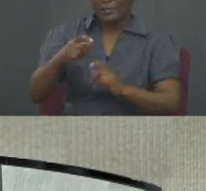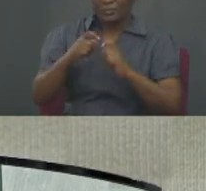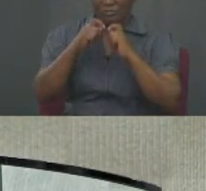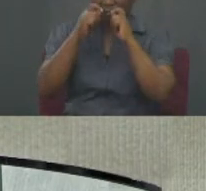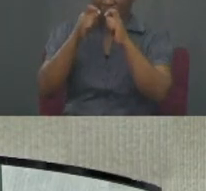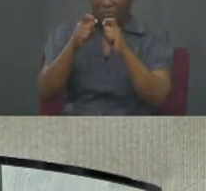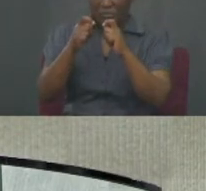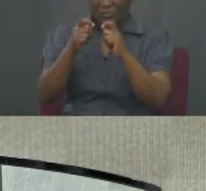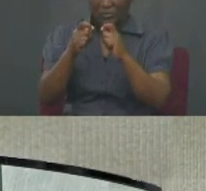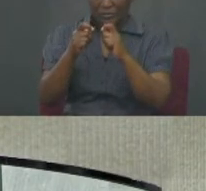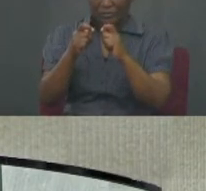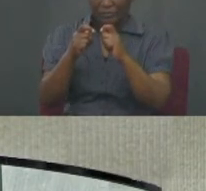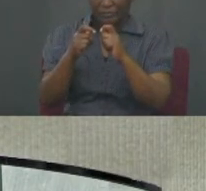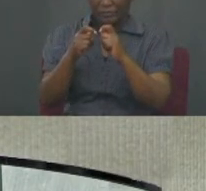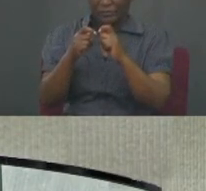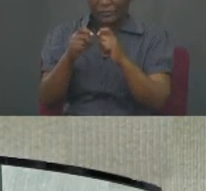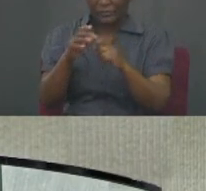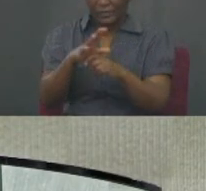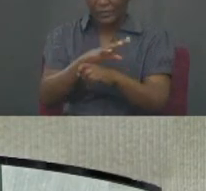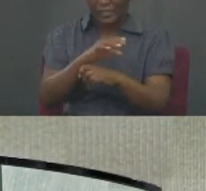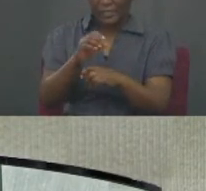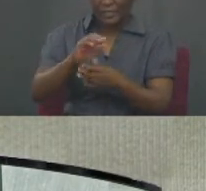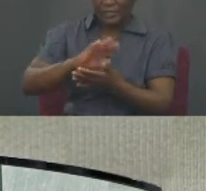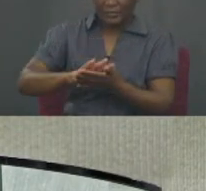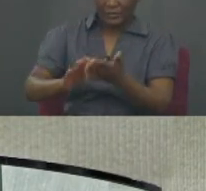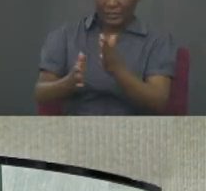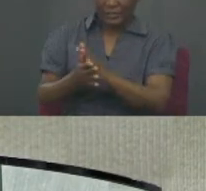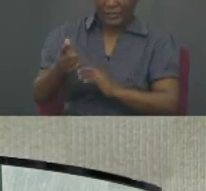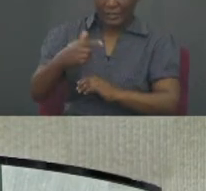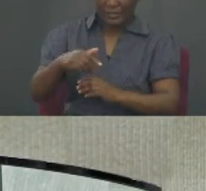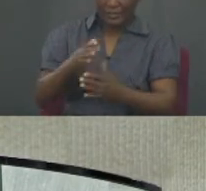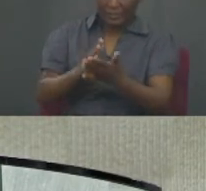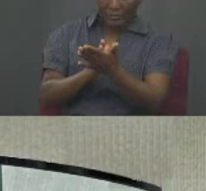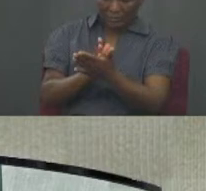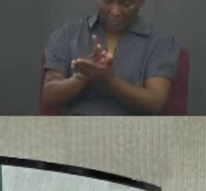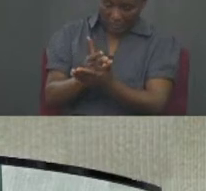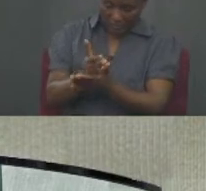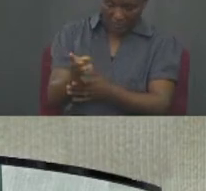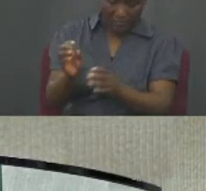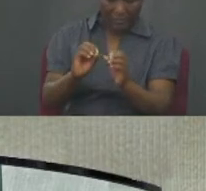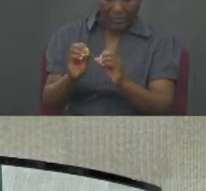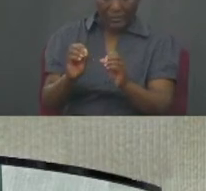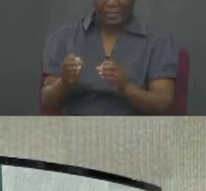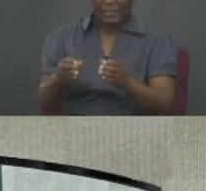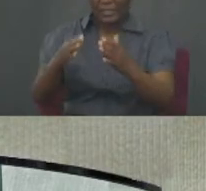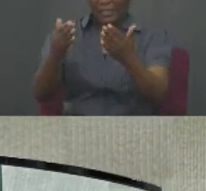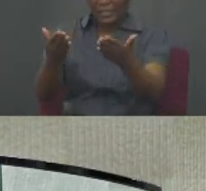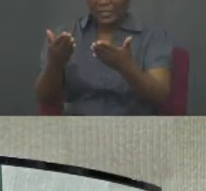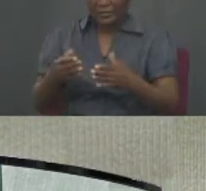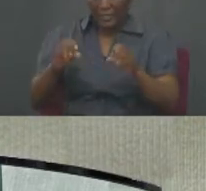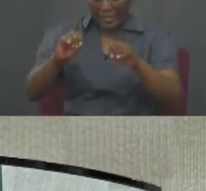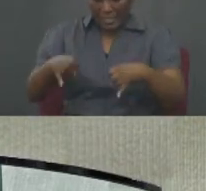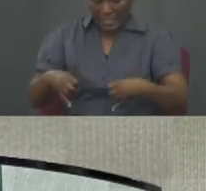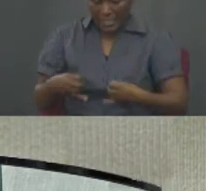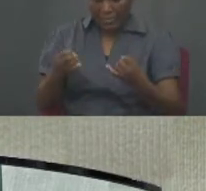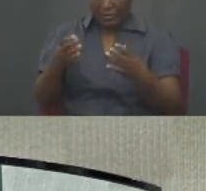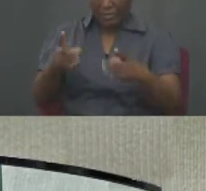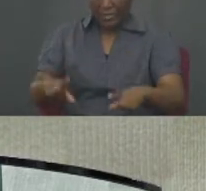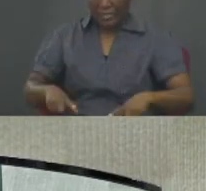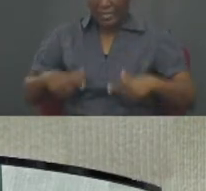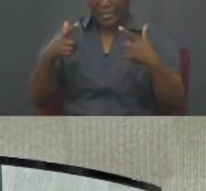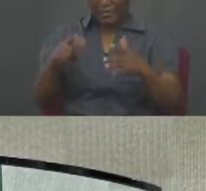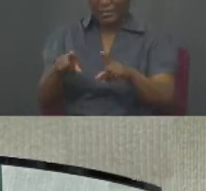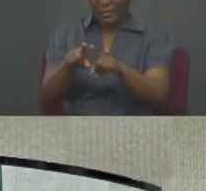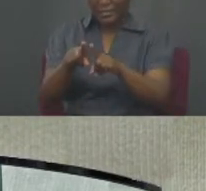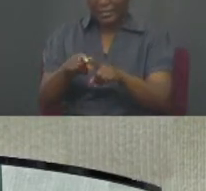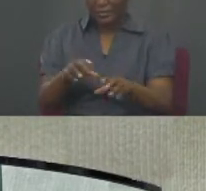us of our unrighteousness and give us a new page on which to start. And as we go forward as